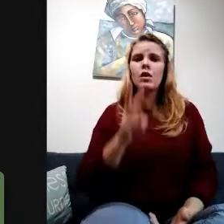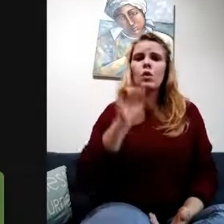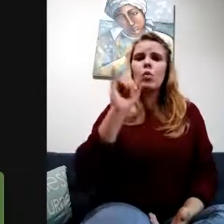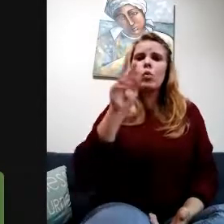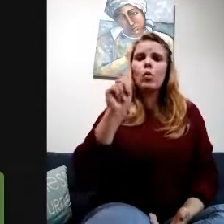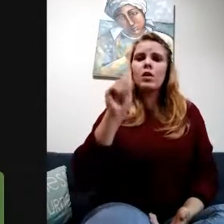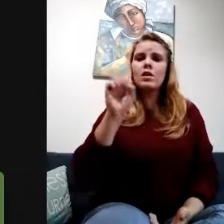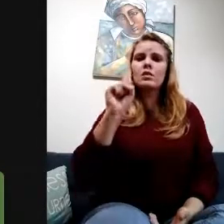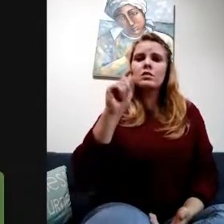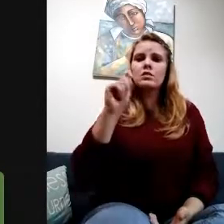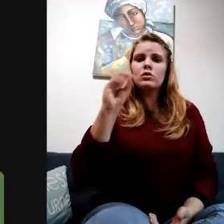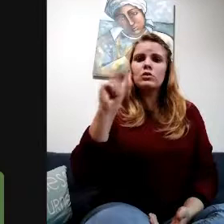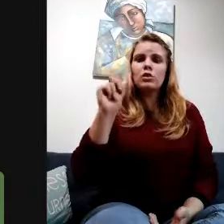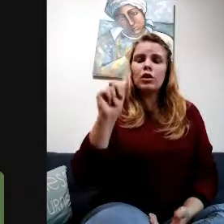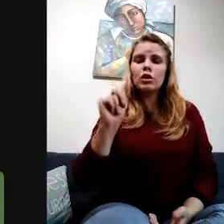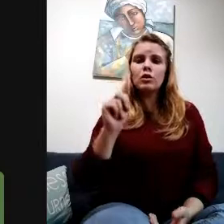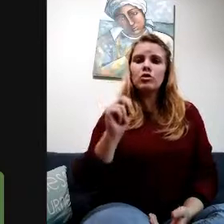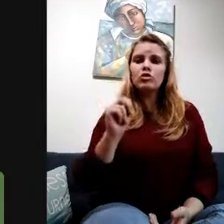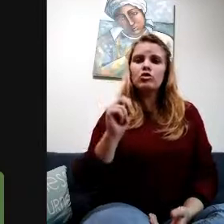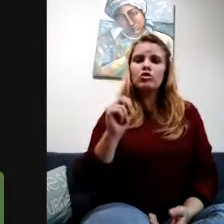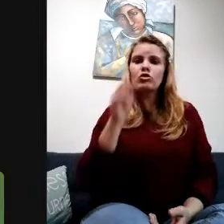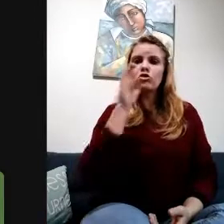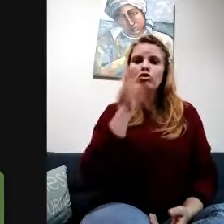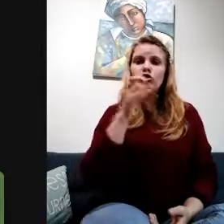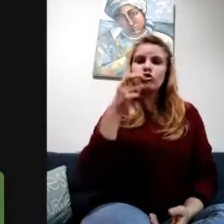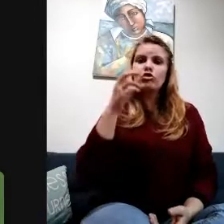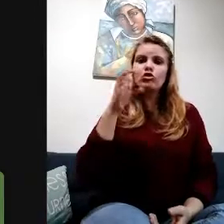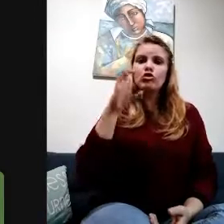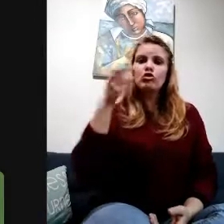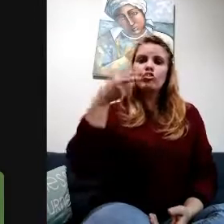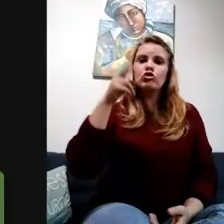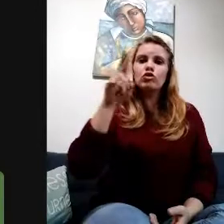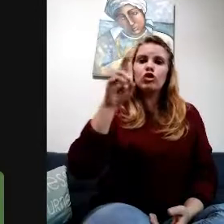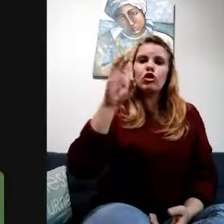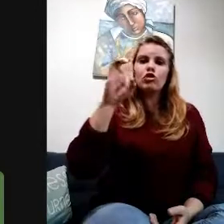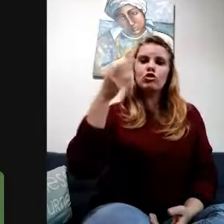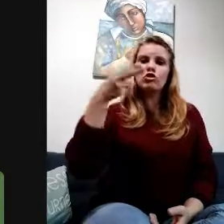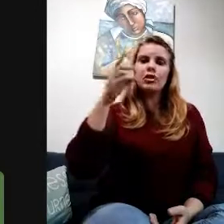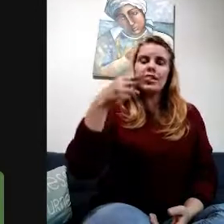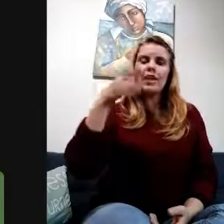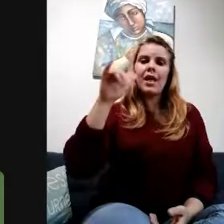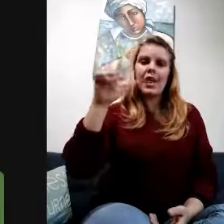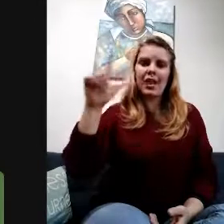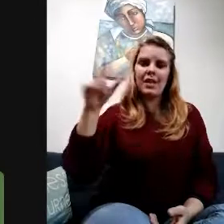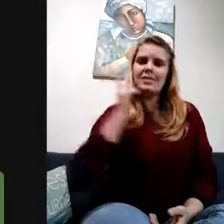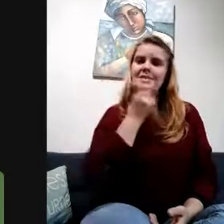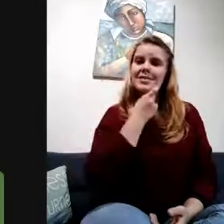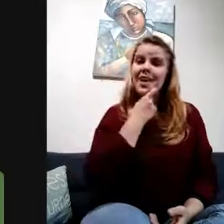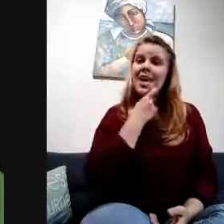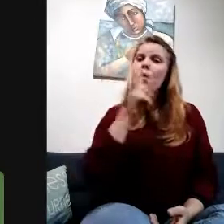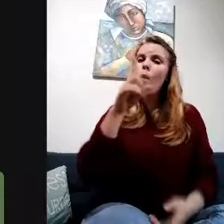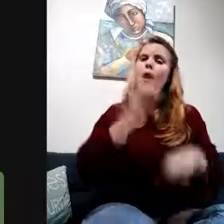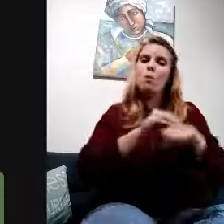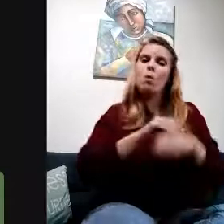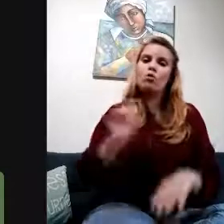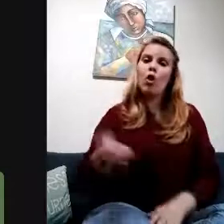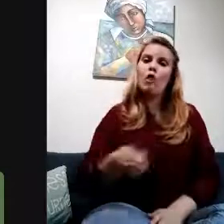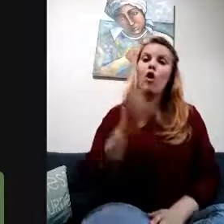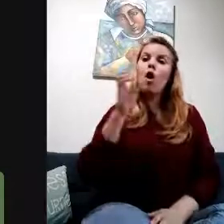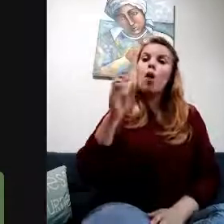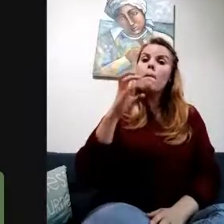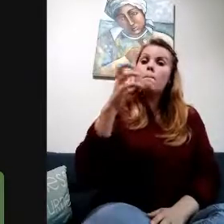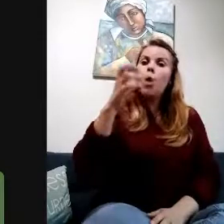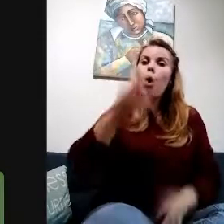only one problem with golf. The ball goes exactly where you hit it. And that's why we are there as rules officials, to come and help